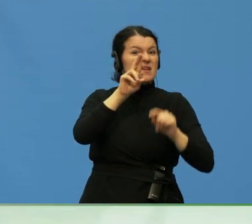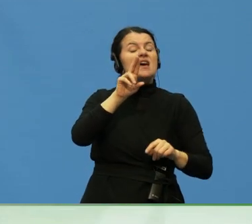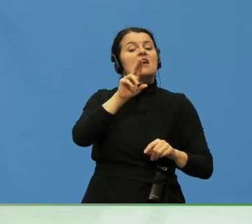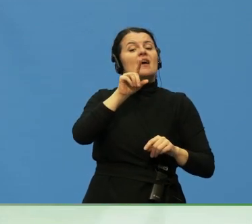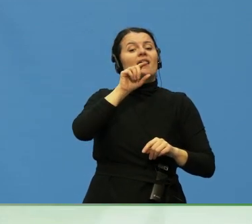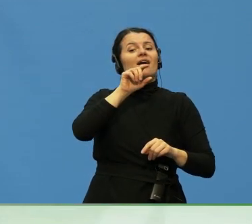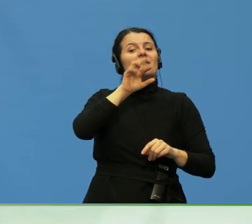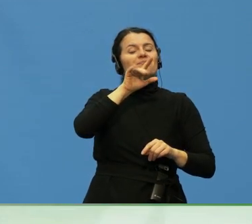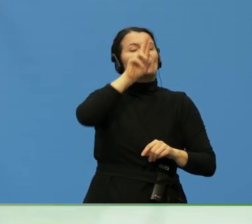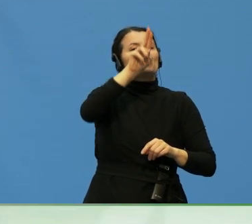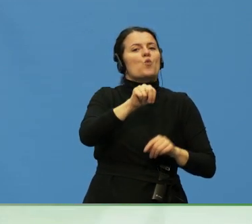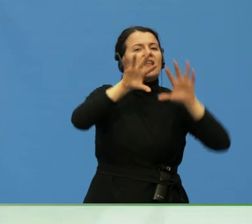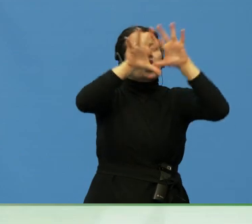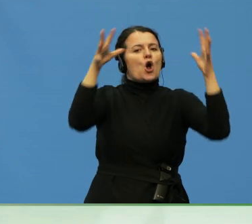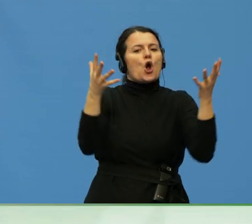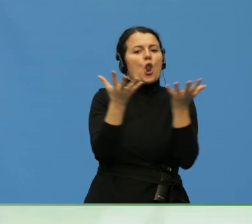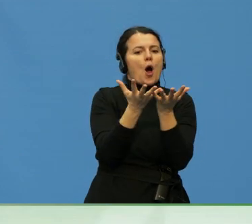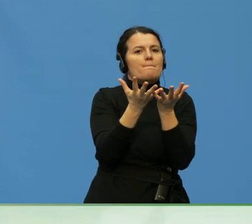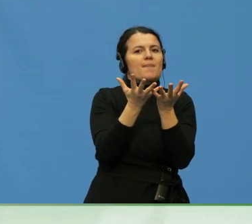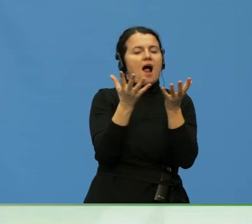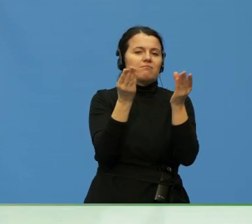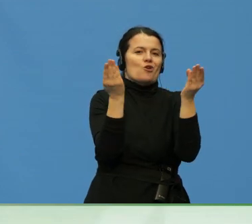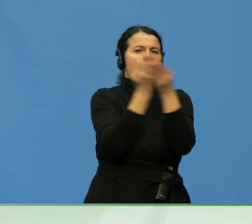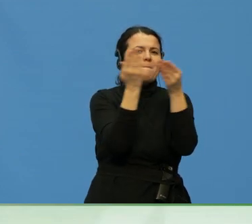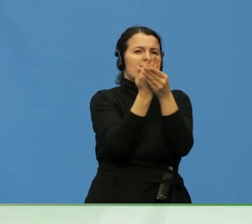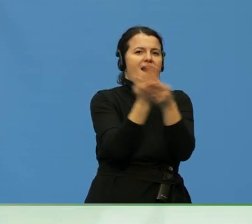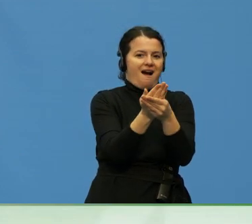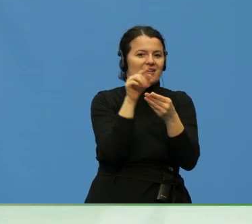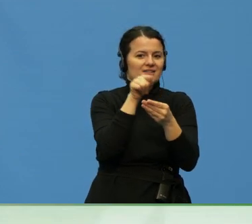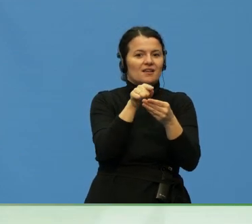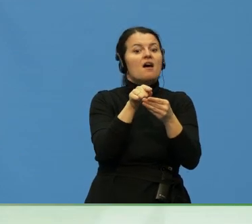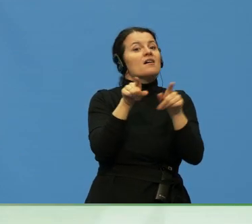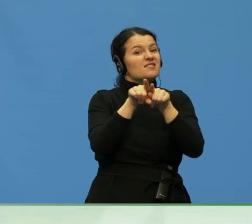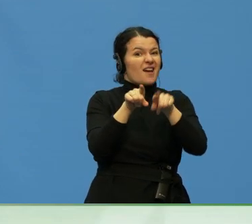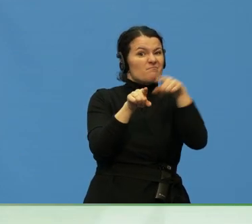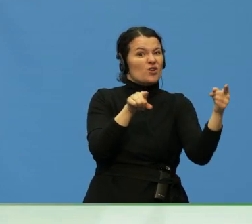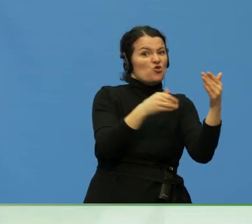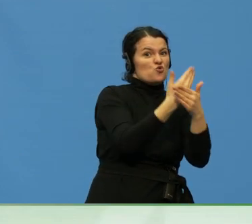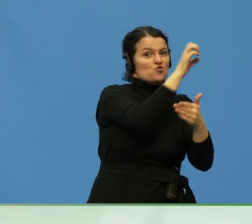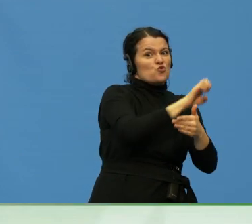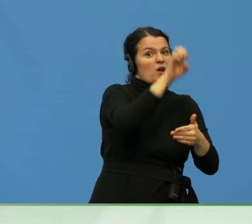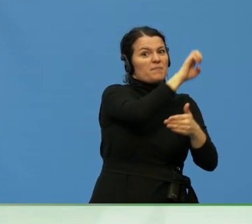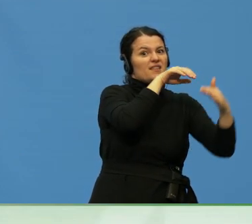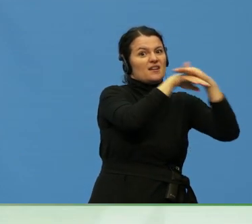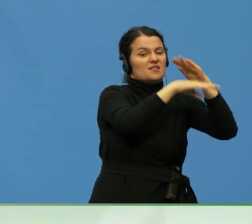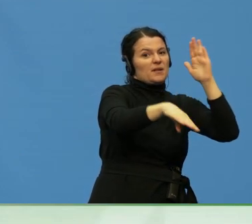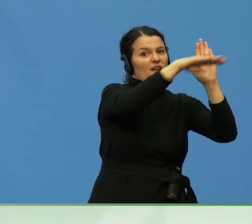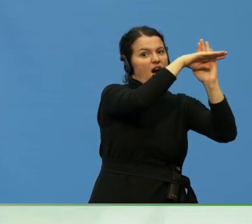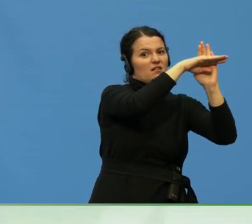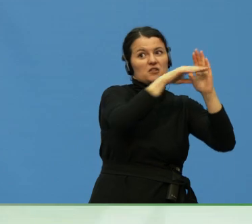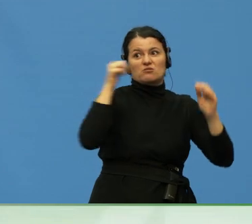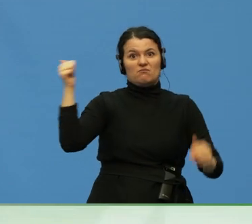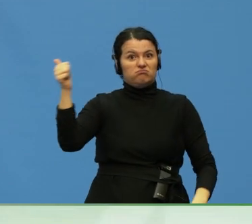the corporate sector and the European Accessibility Act as a new achievement. We want to understand how these instruments,